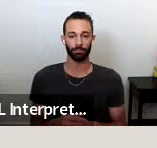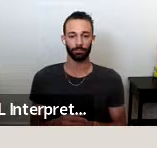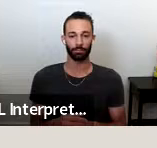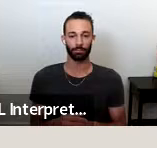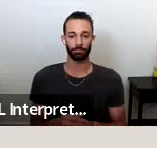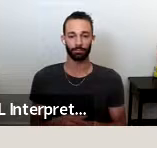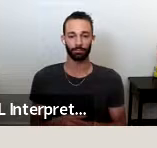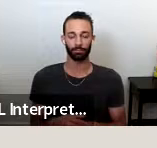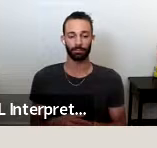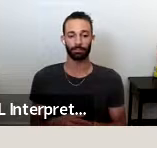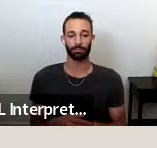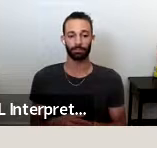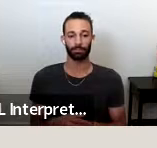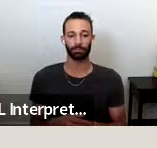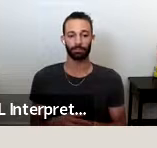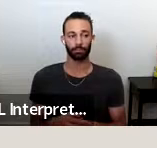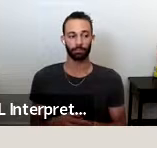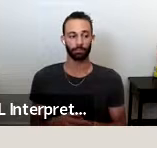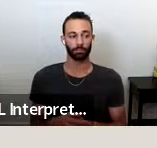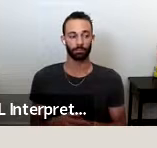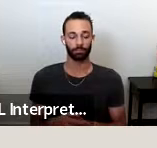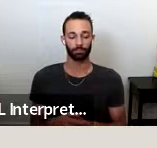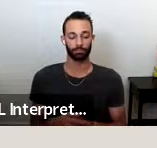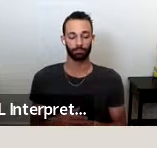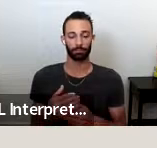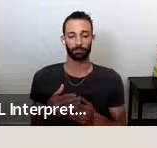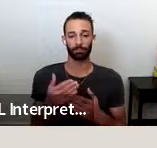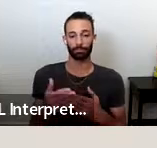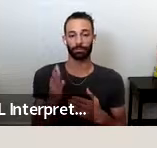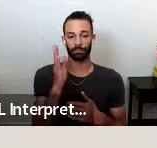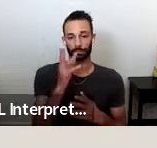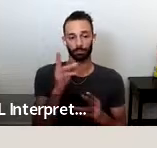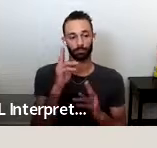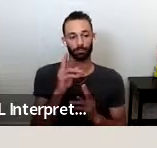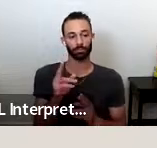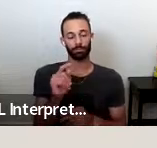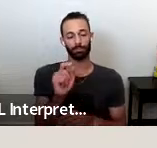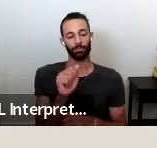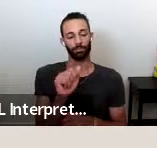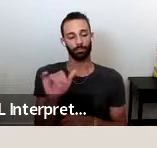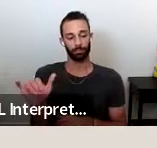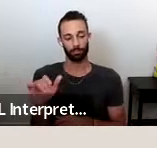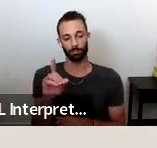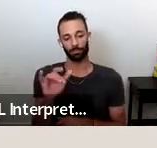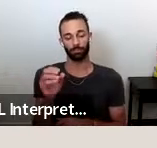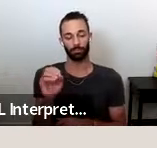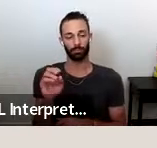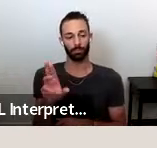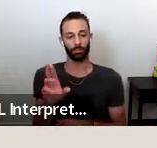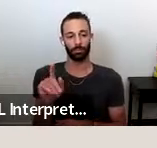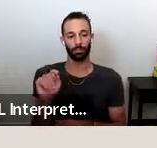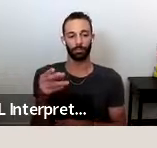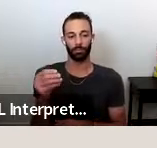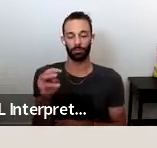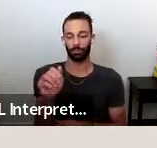Next, we're going to honor Tay Dior Thomas, who we